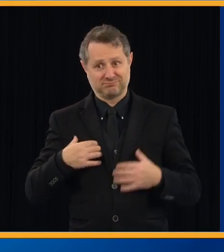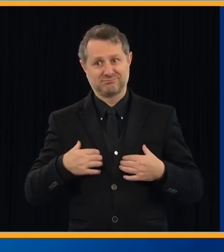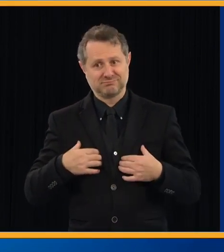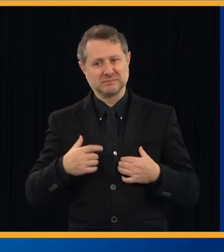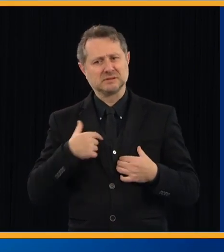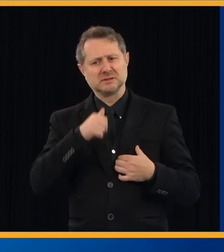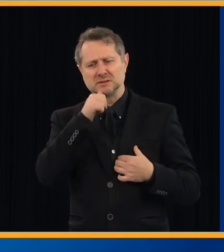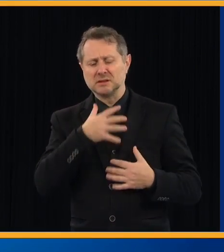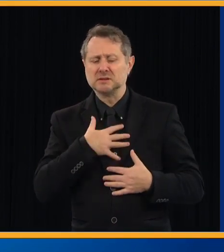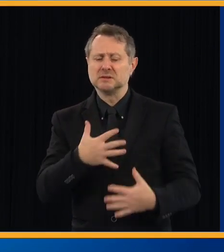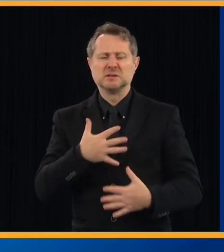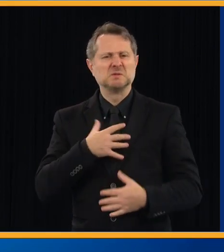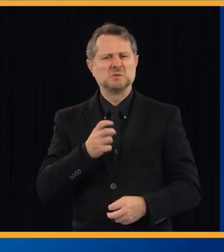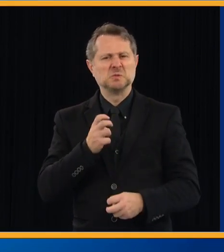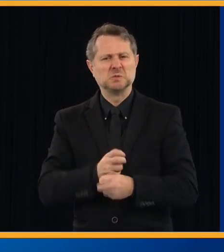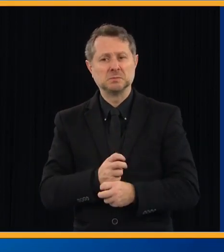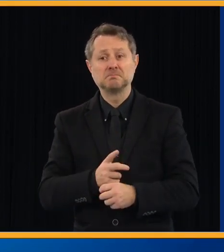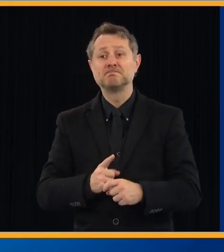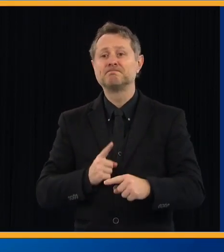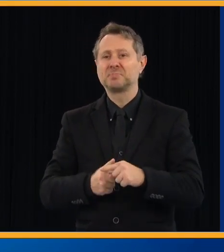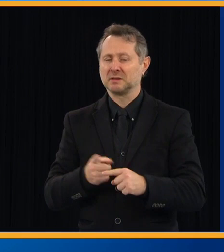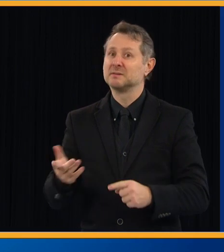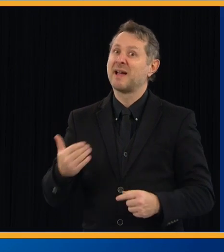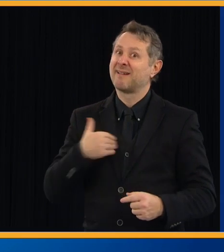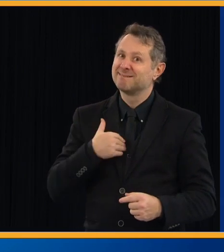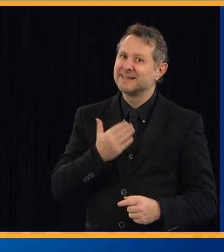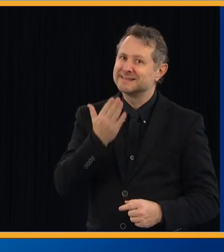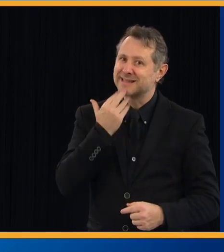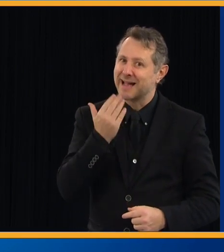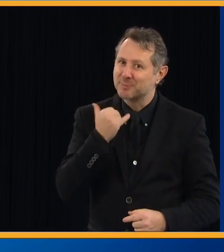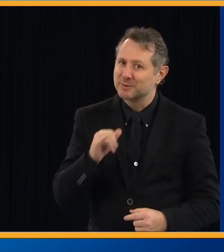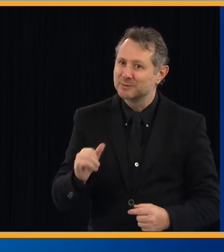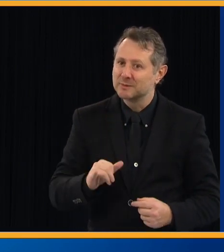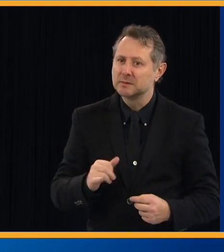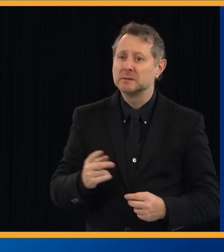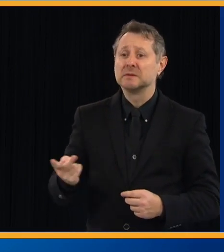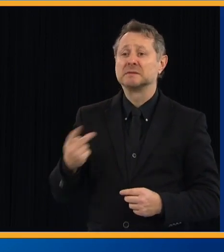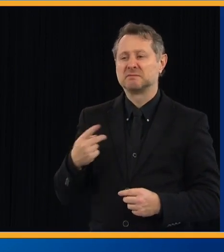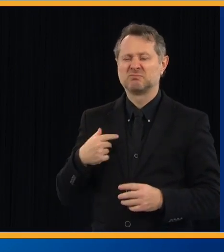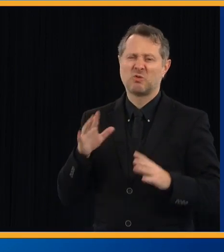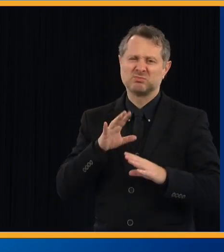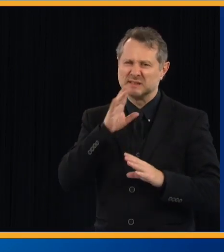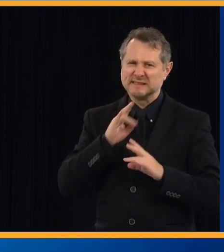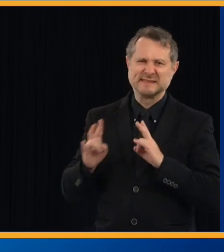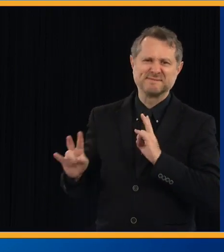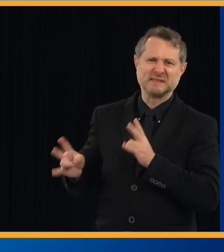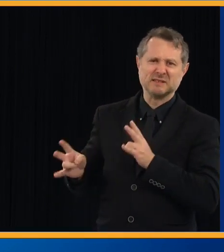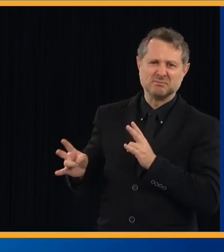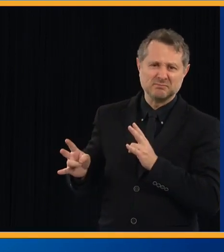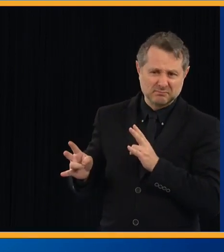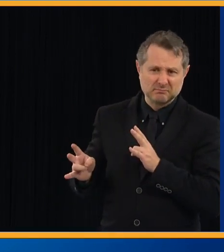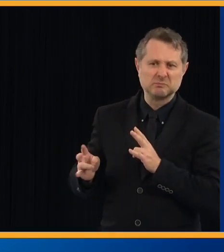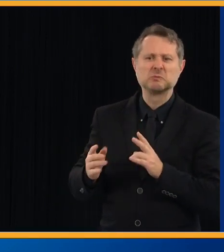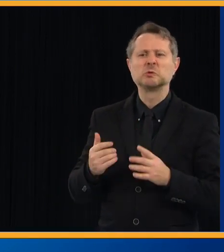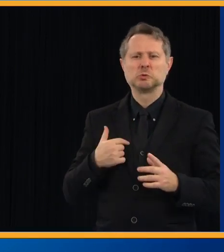diabetes. We are in our 70s now, and frankly, I am afraid for her.